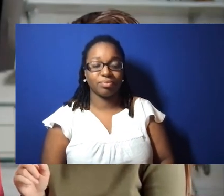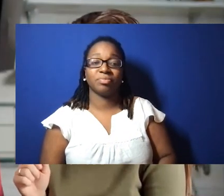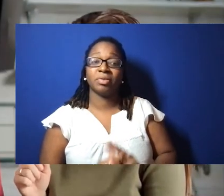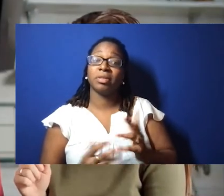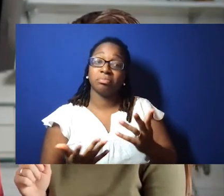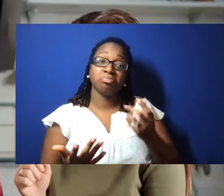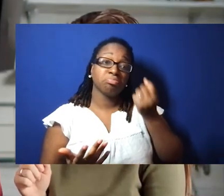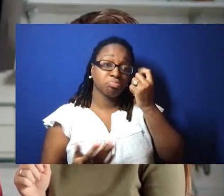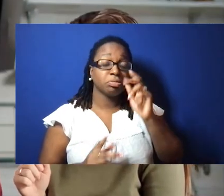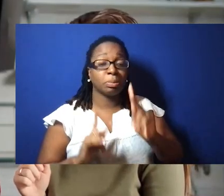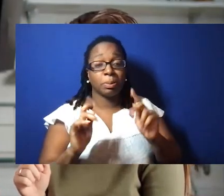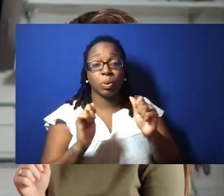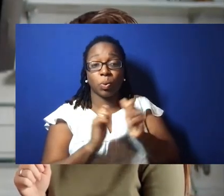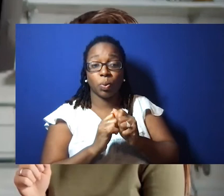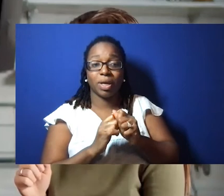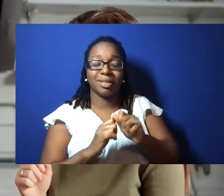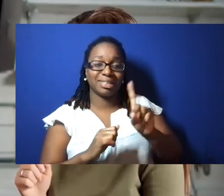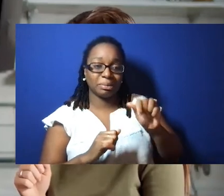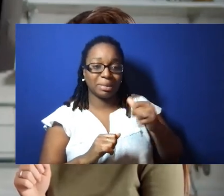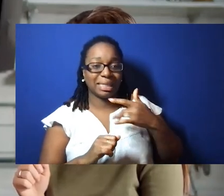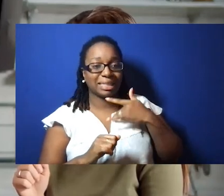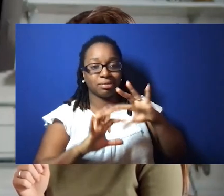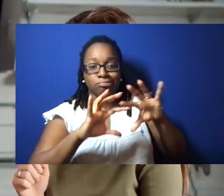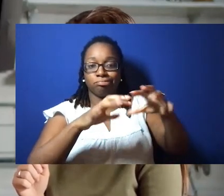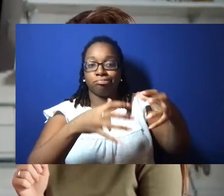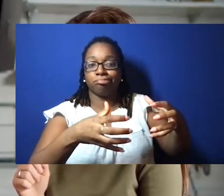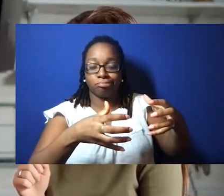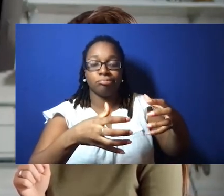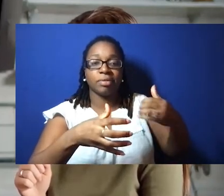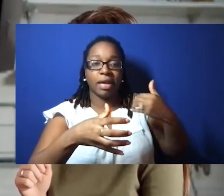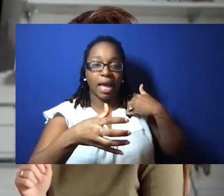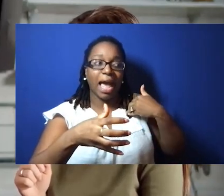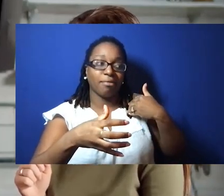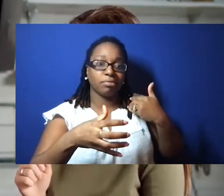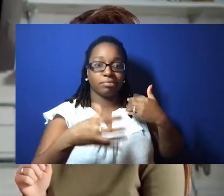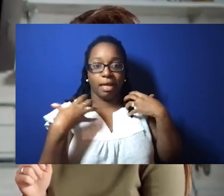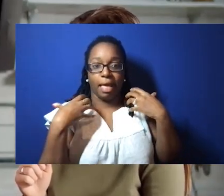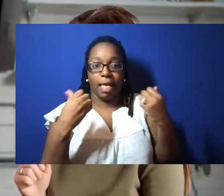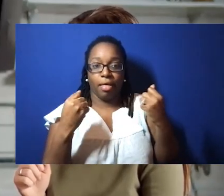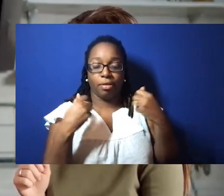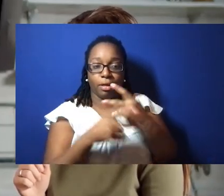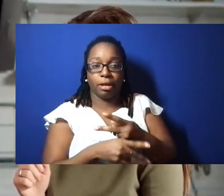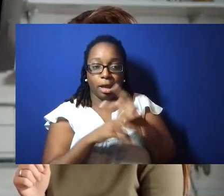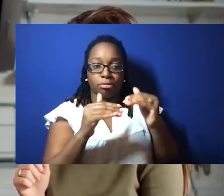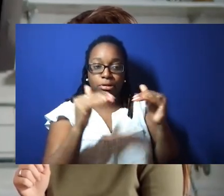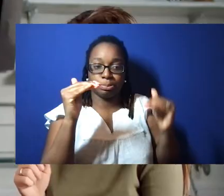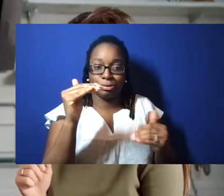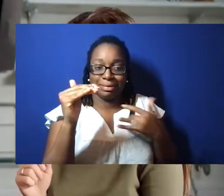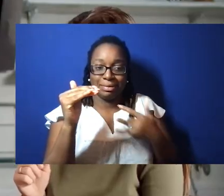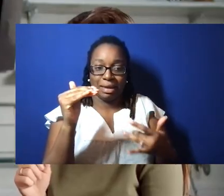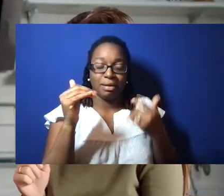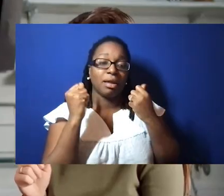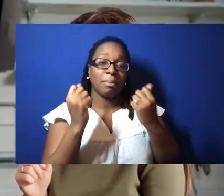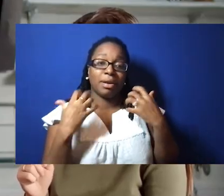Despite the fact that people with disabilities are a population subject to healthcare disparities,